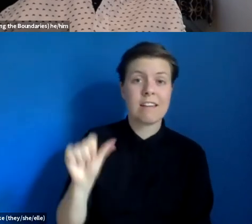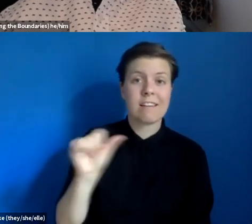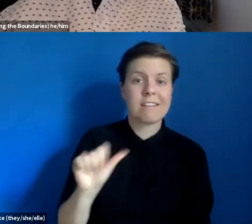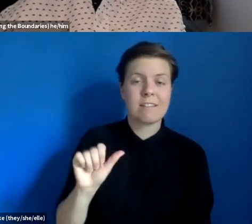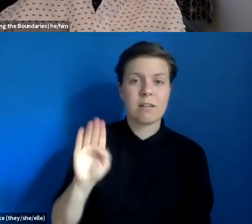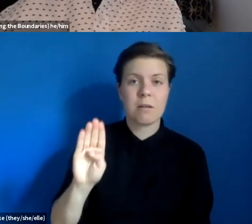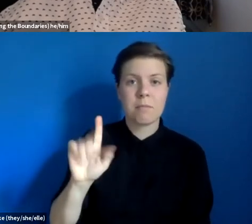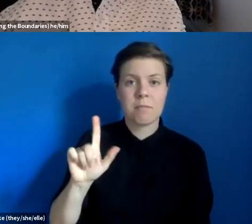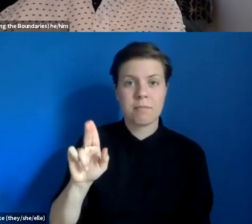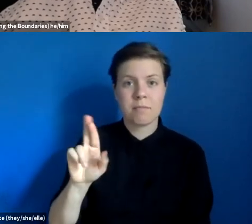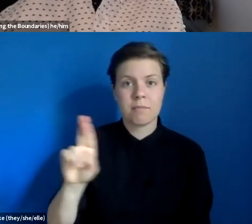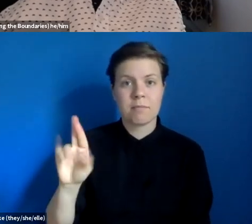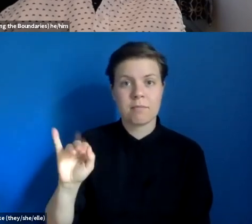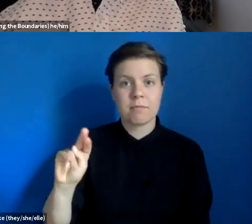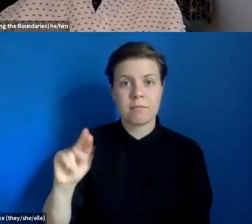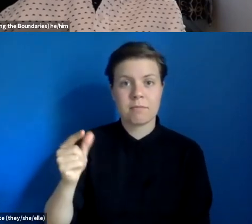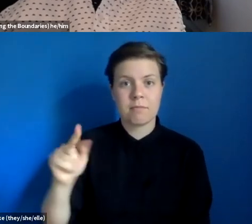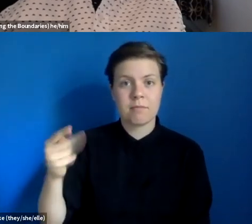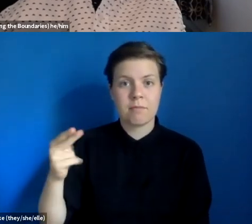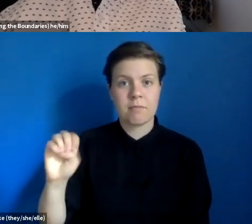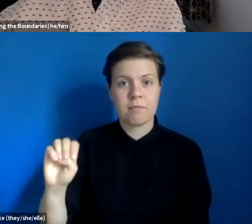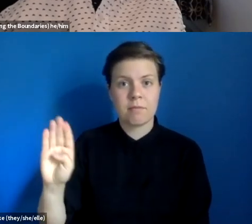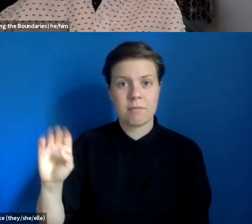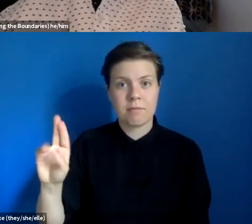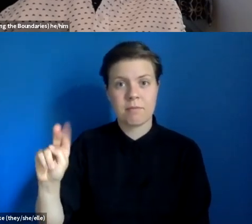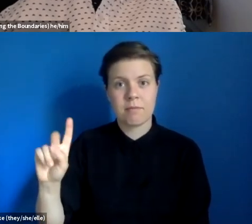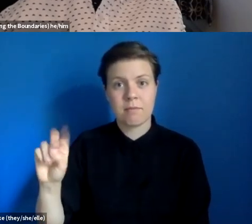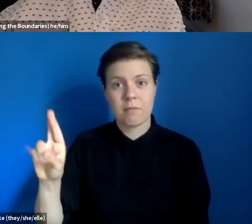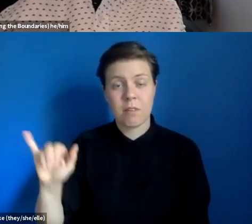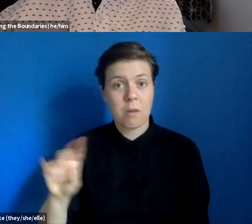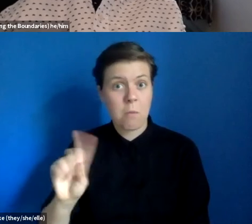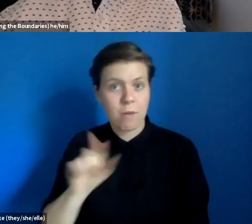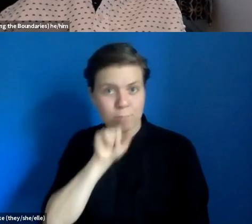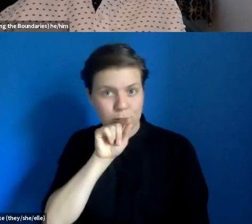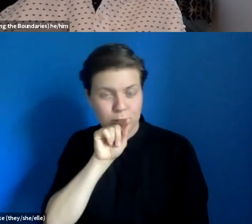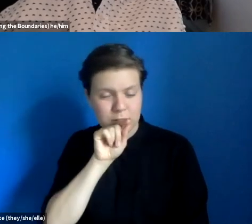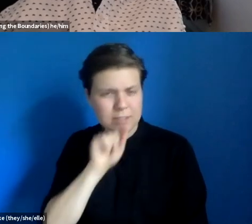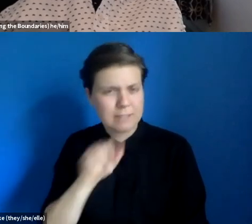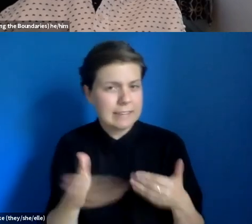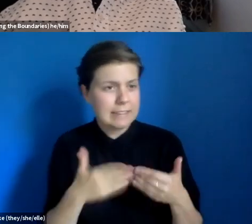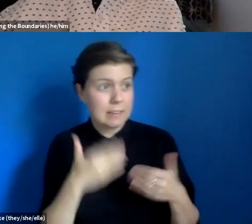Possibly the best way to find this would be through the Sled Island website for this event.